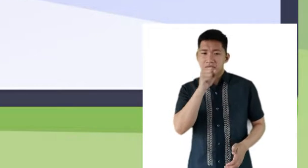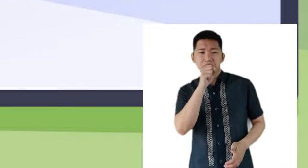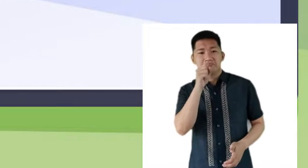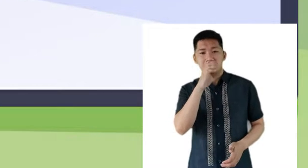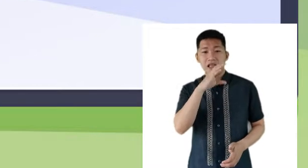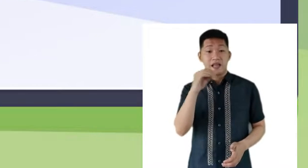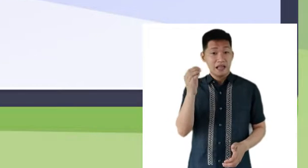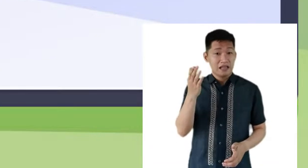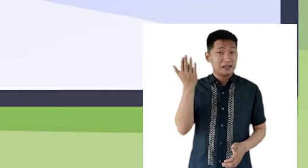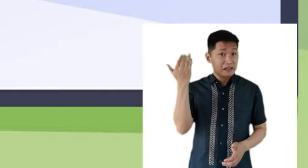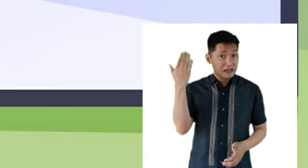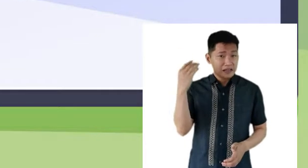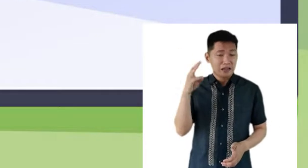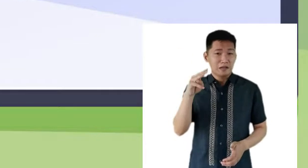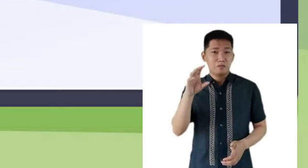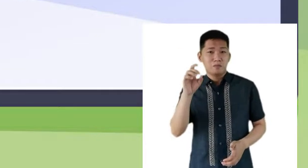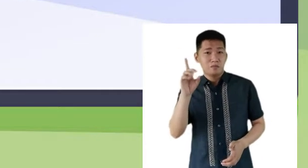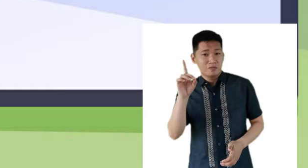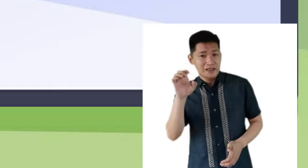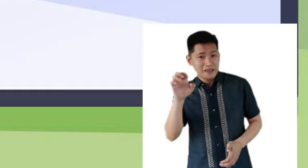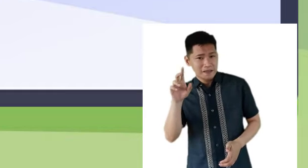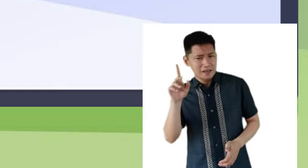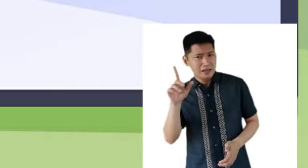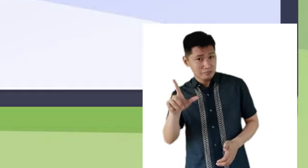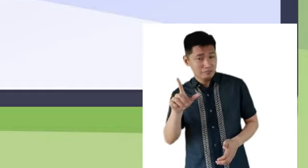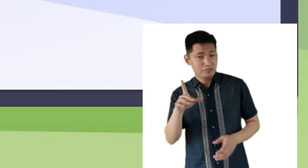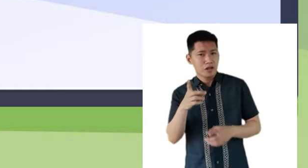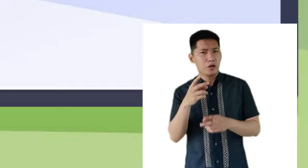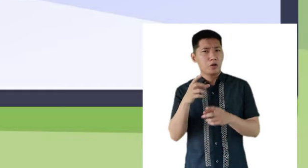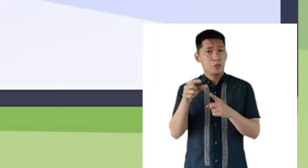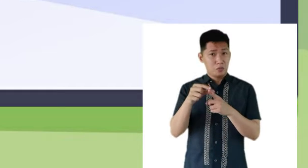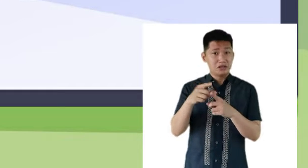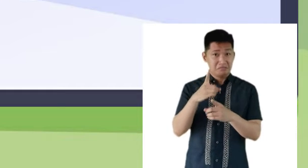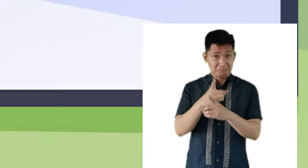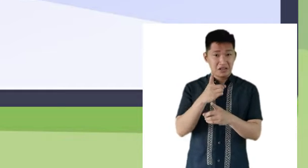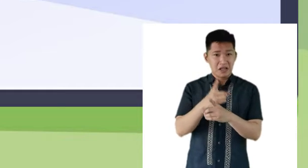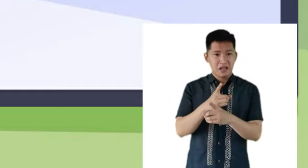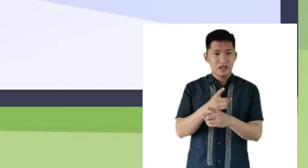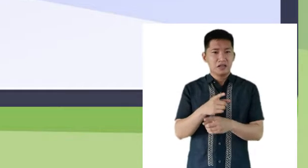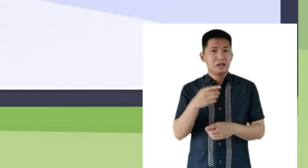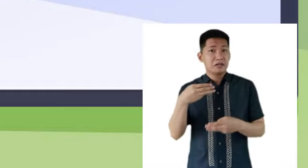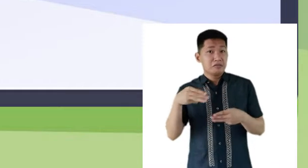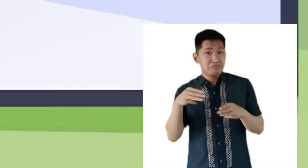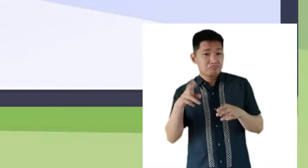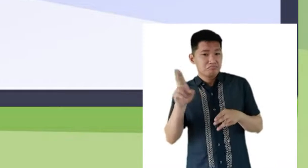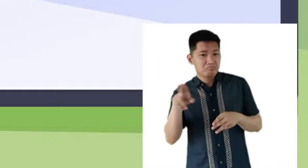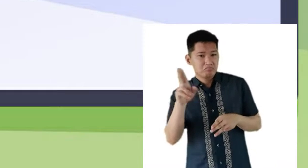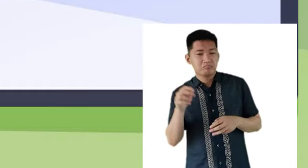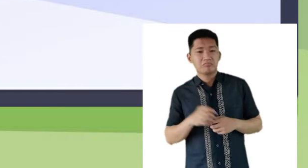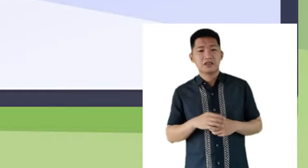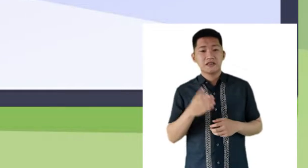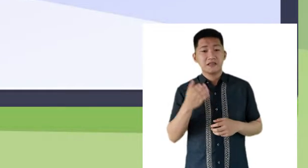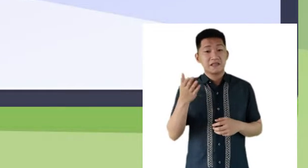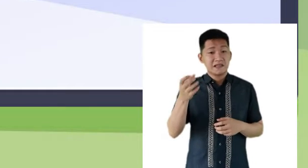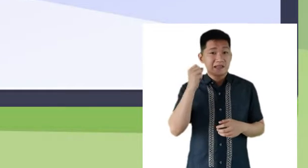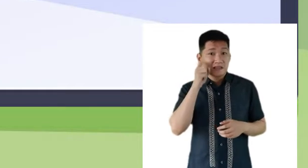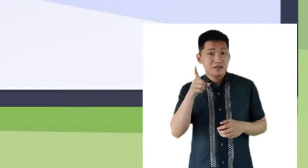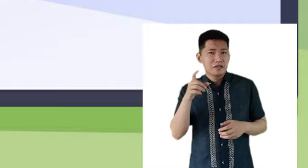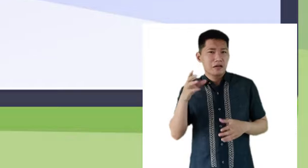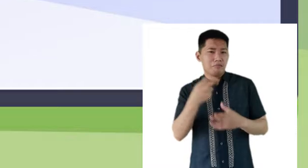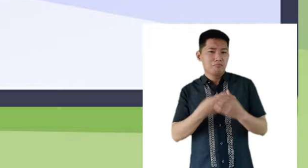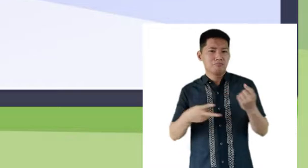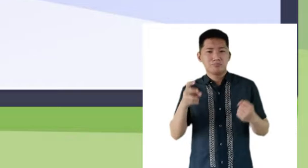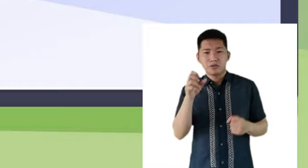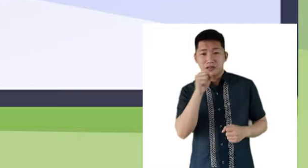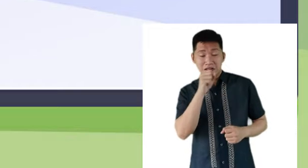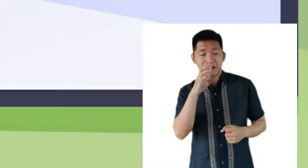and she is a former model too. It's wordy, right? You may use, her sister is